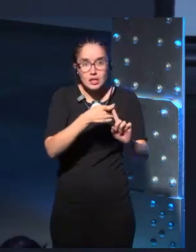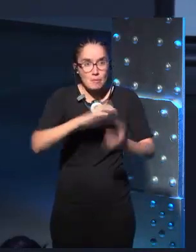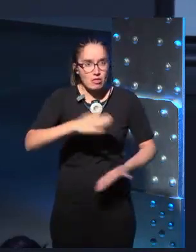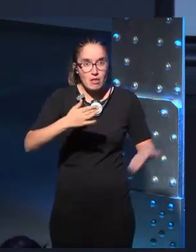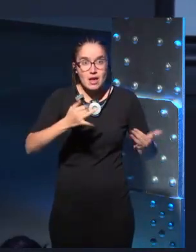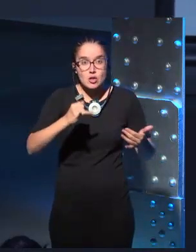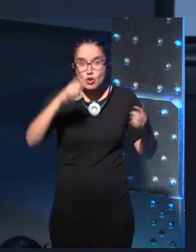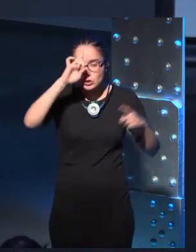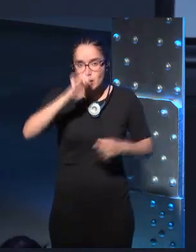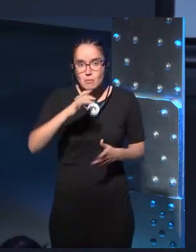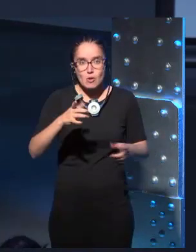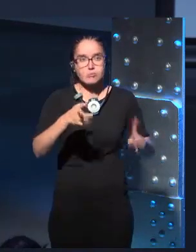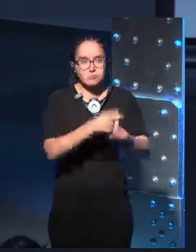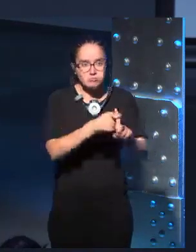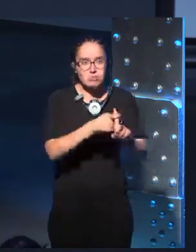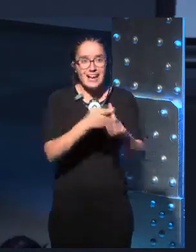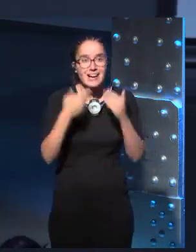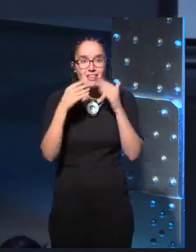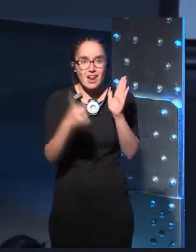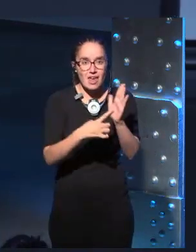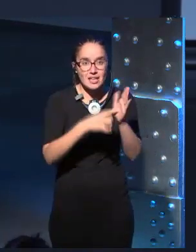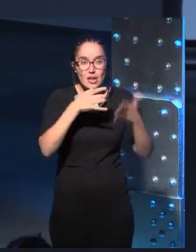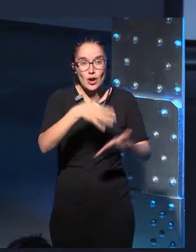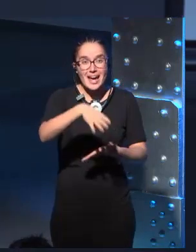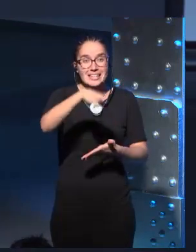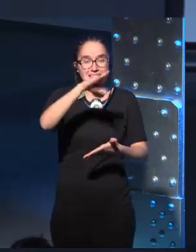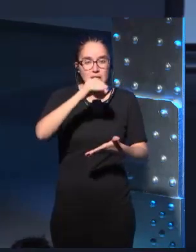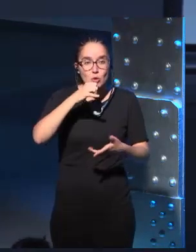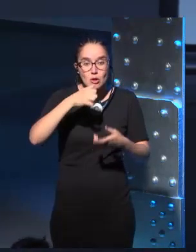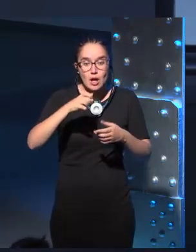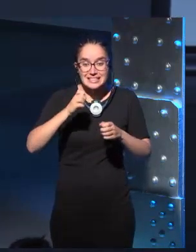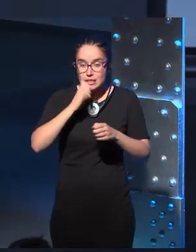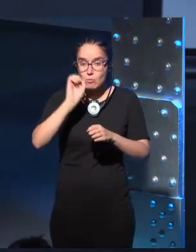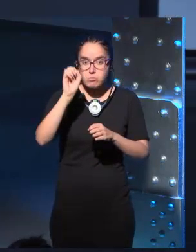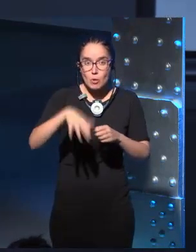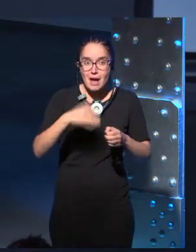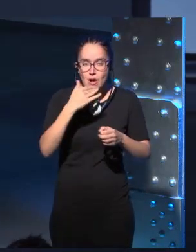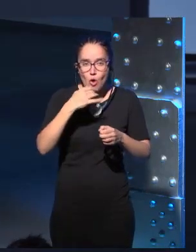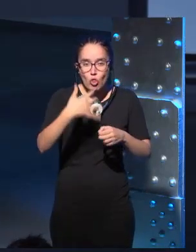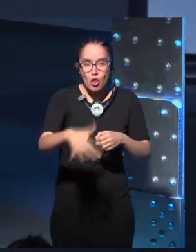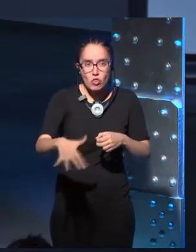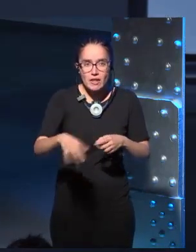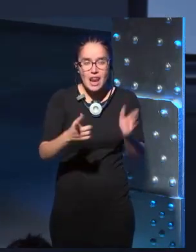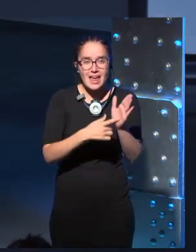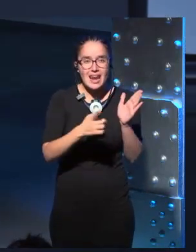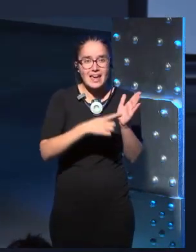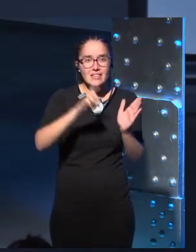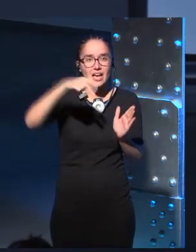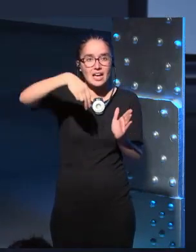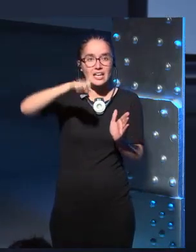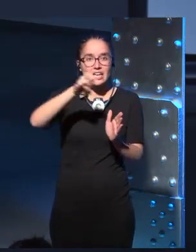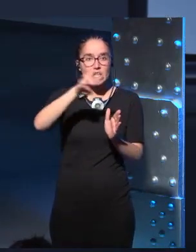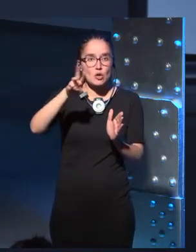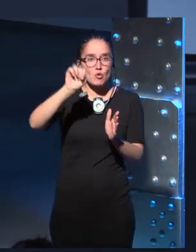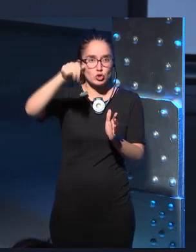to these laws, we understand where something will fall if I throw it. That's Newton. About 100 years